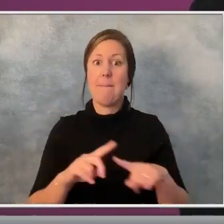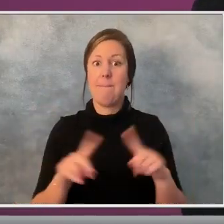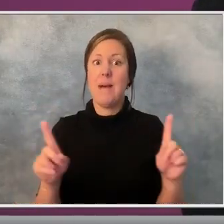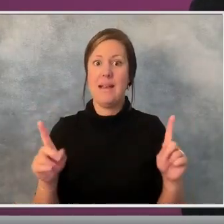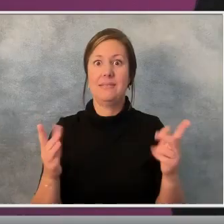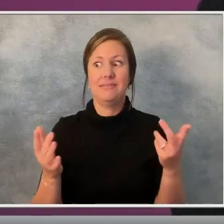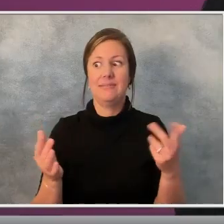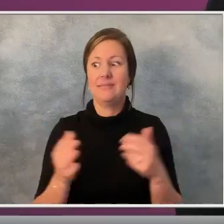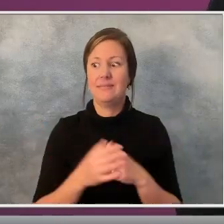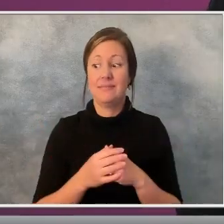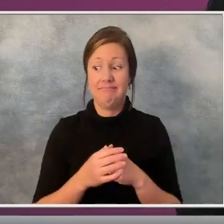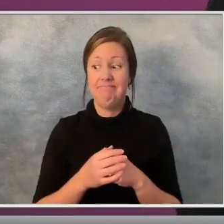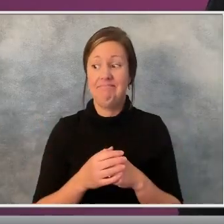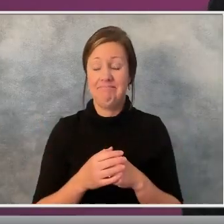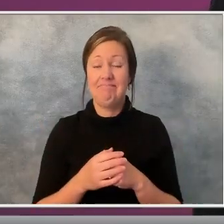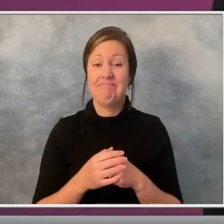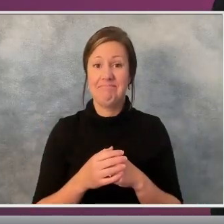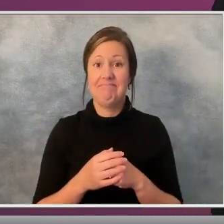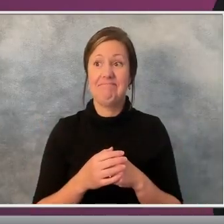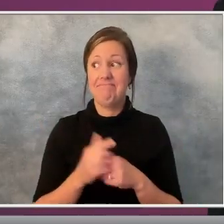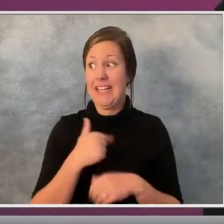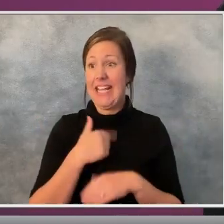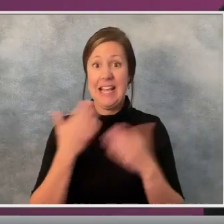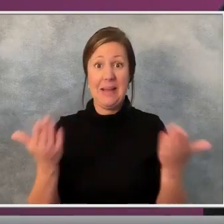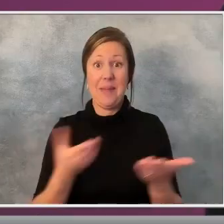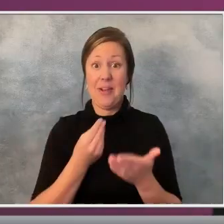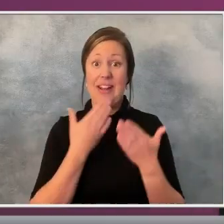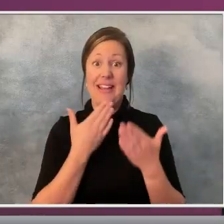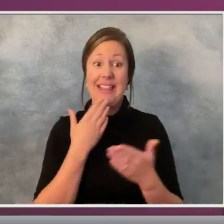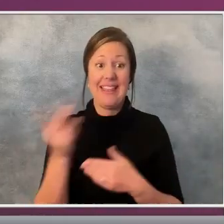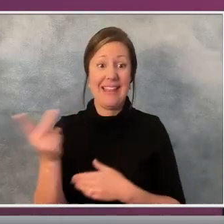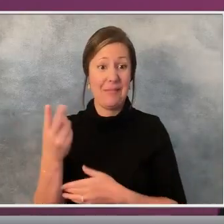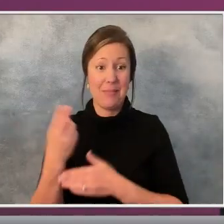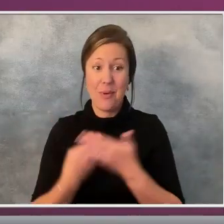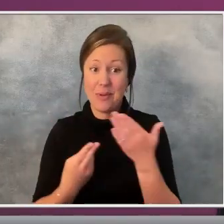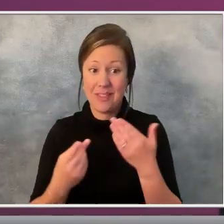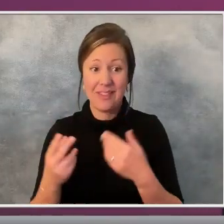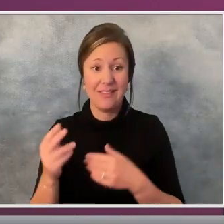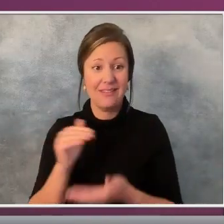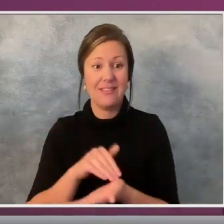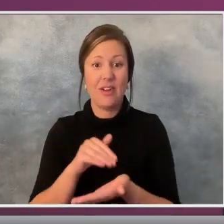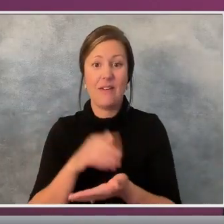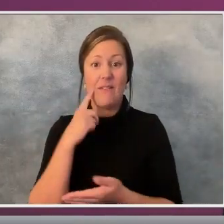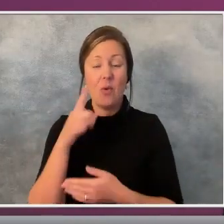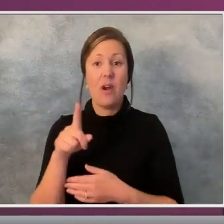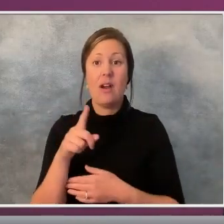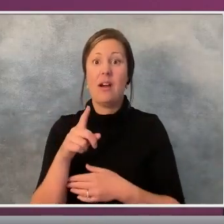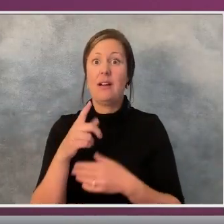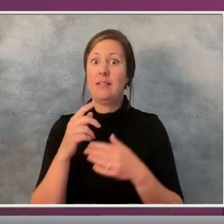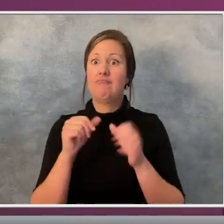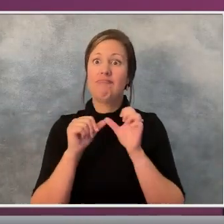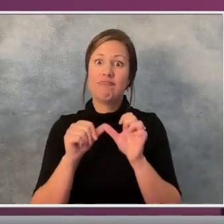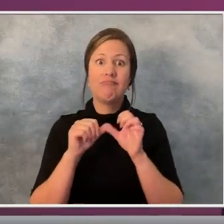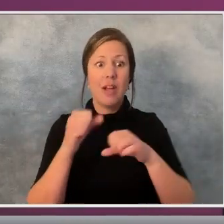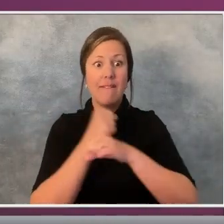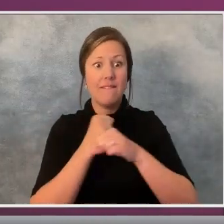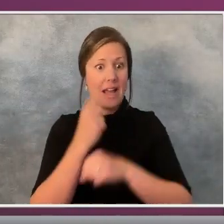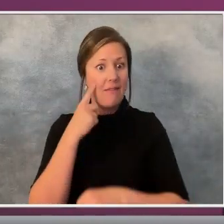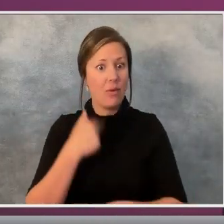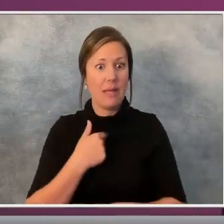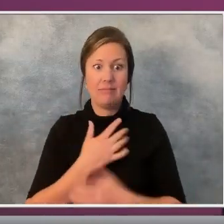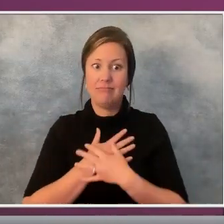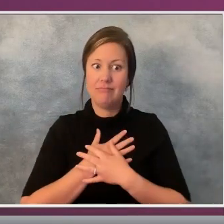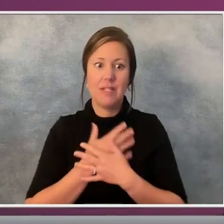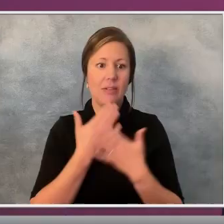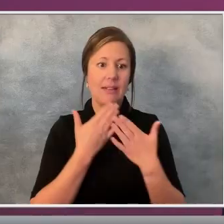it happened, and I'm here. And I thank both of these guys, for fighting for me, Incredible. I thank you both for it. You